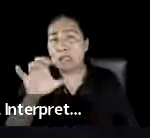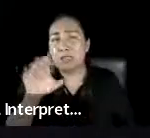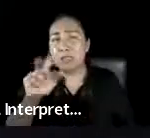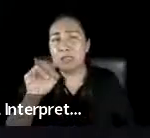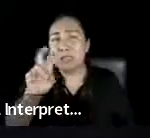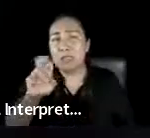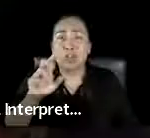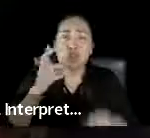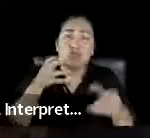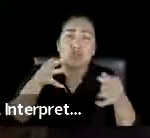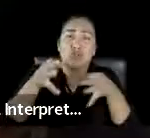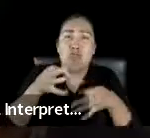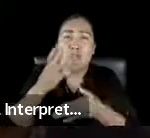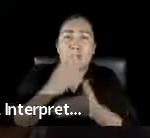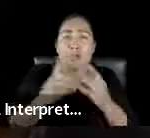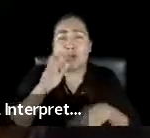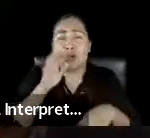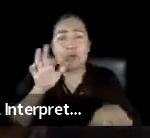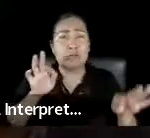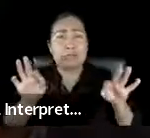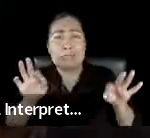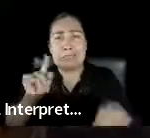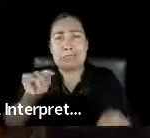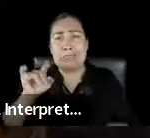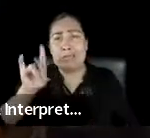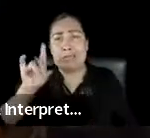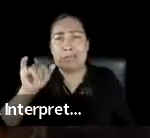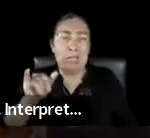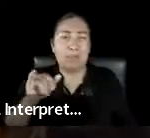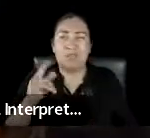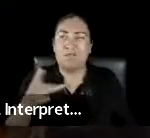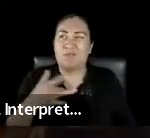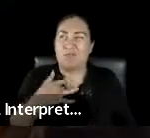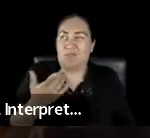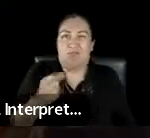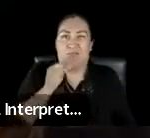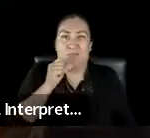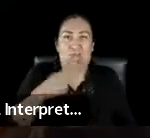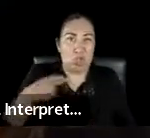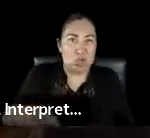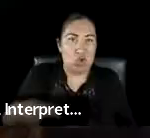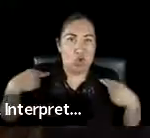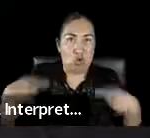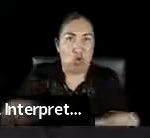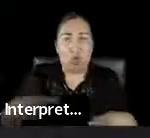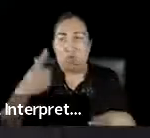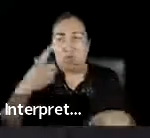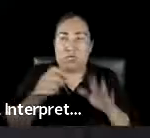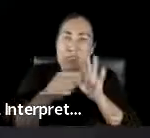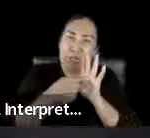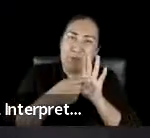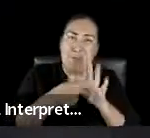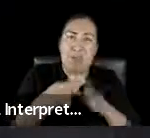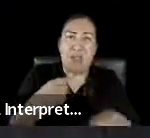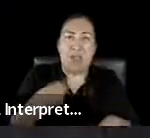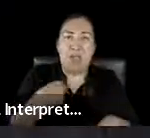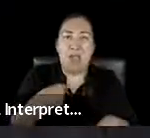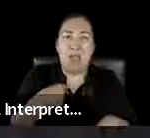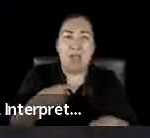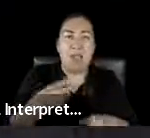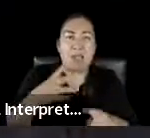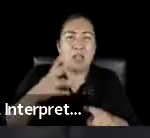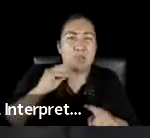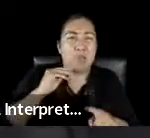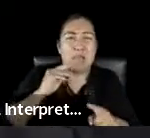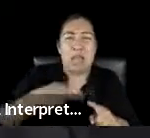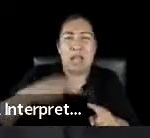felt dehumanizing. One symptom that is not widely represented is the one I struggle with the most. I experience heightened